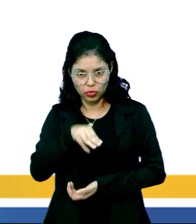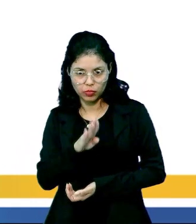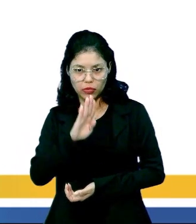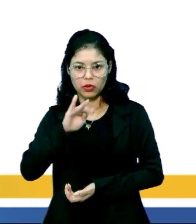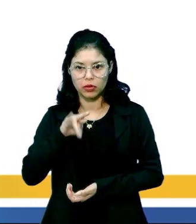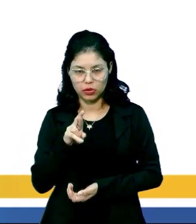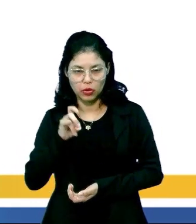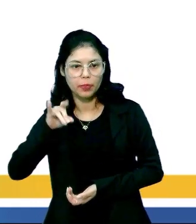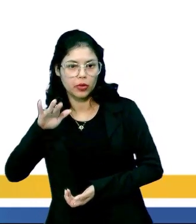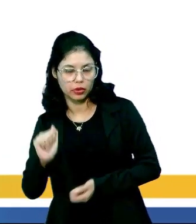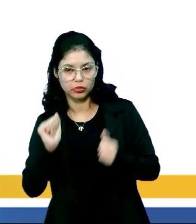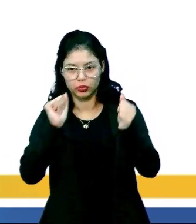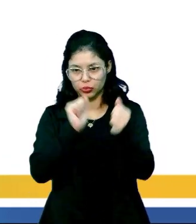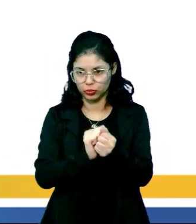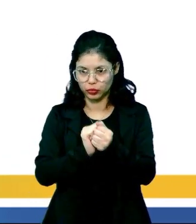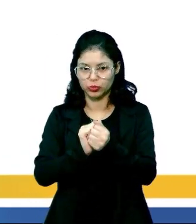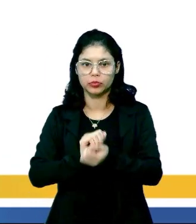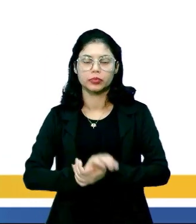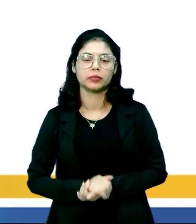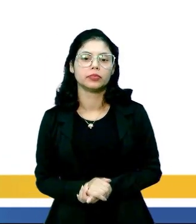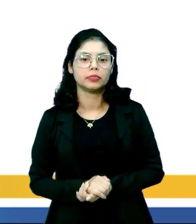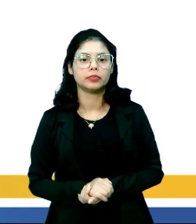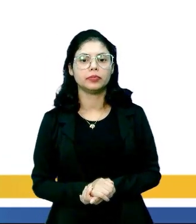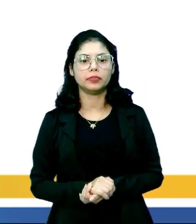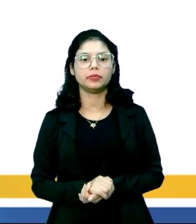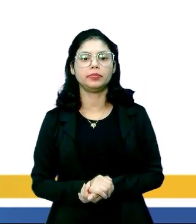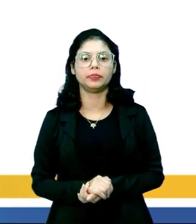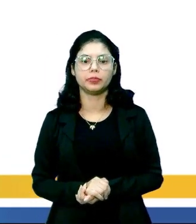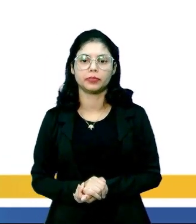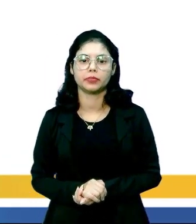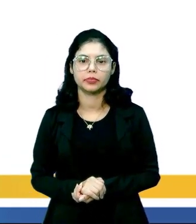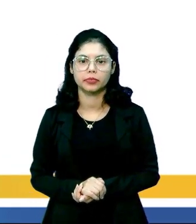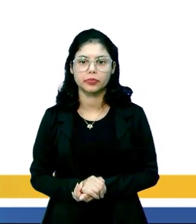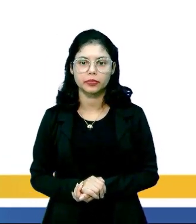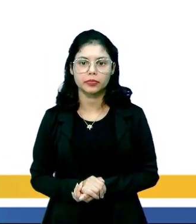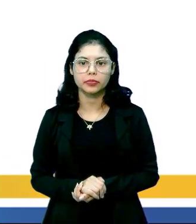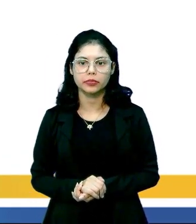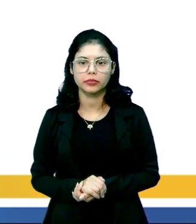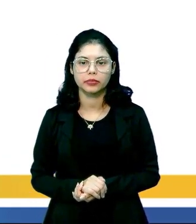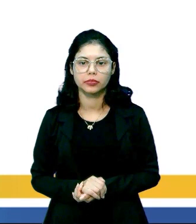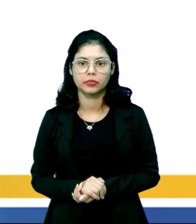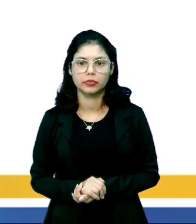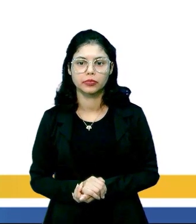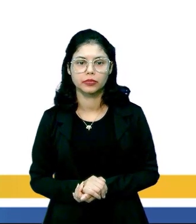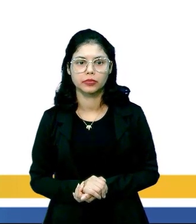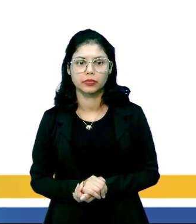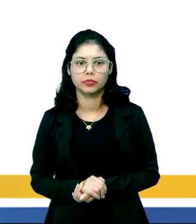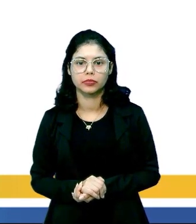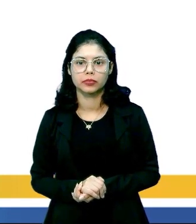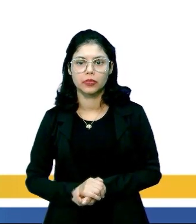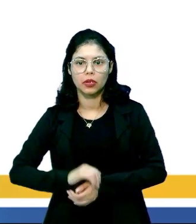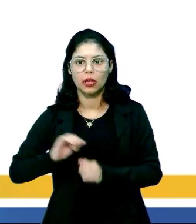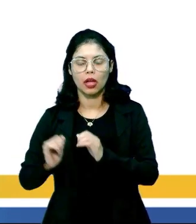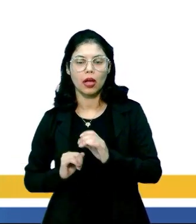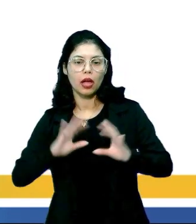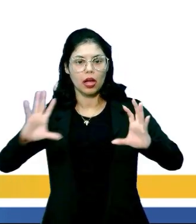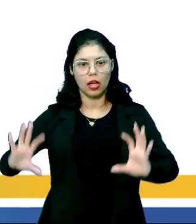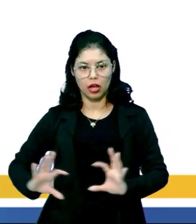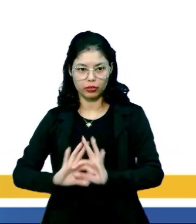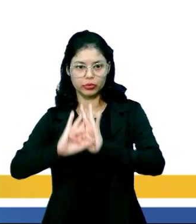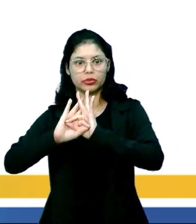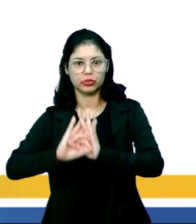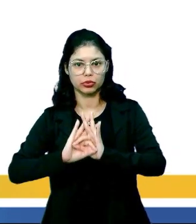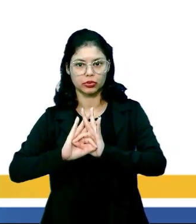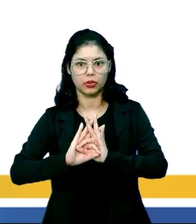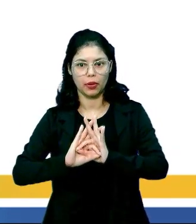and Moris that was the first track to Lay out the co intimate harmonies of